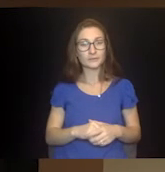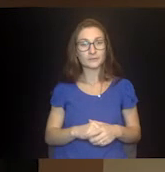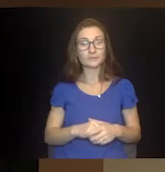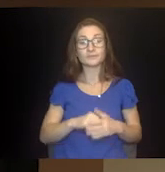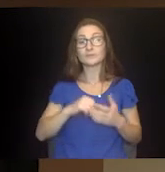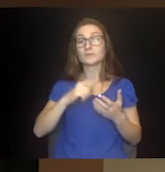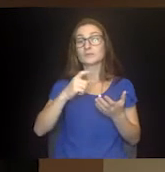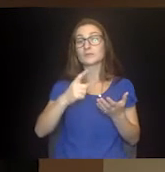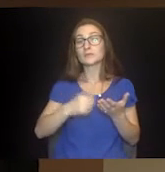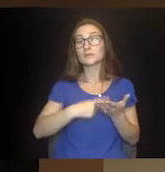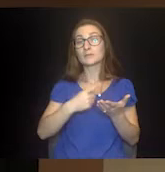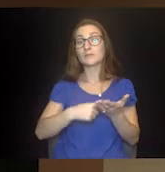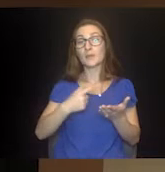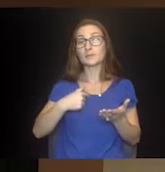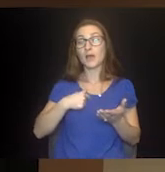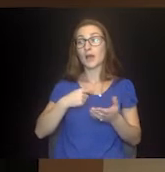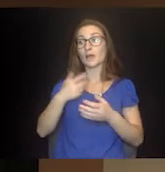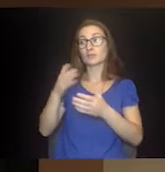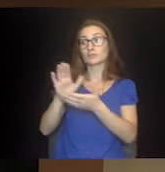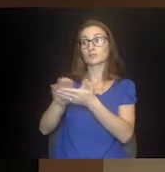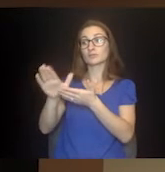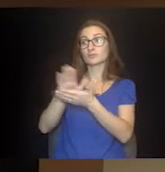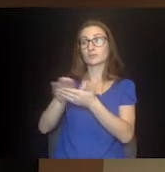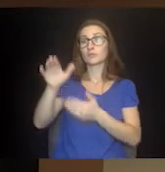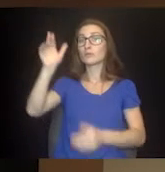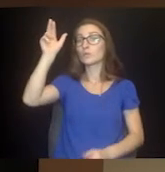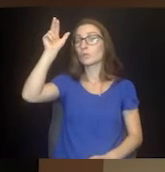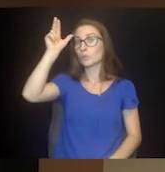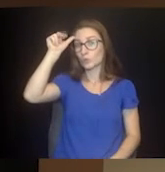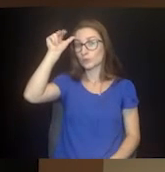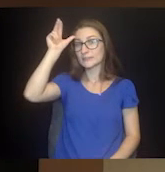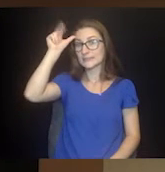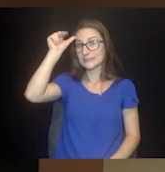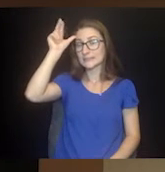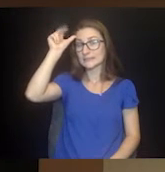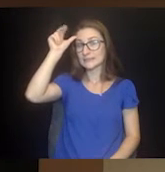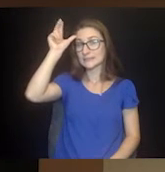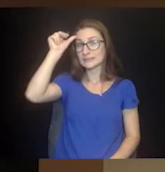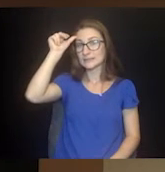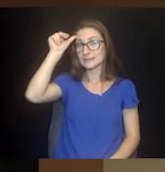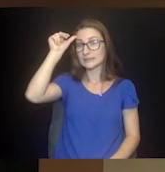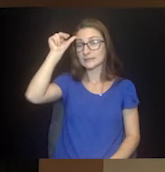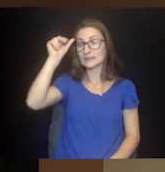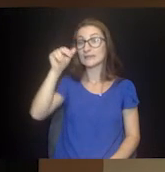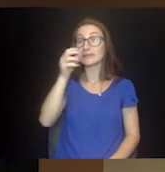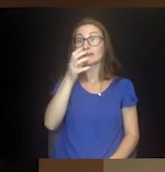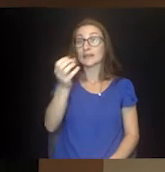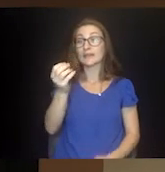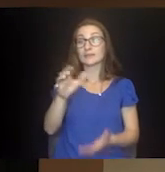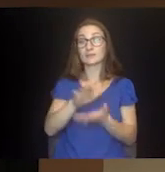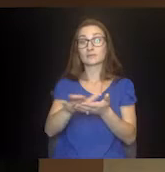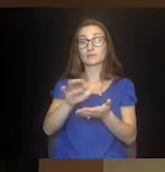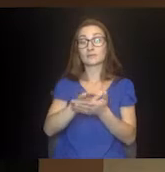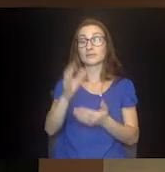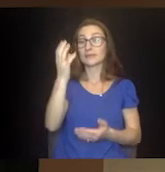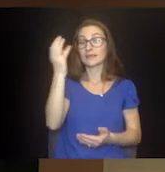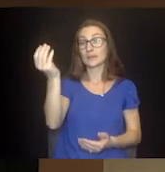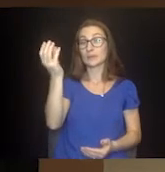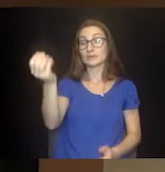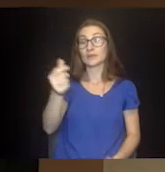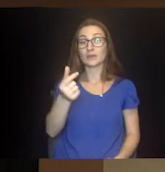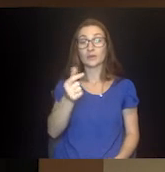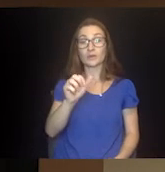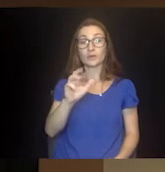I like to work at race rides, and so sometimes I groom the horses among the stalls, and I planted the